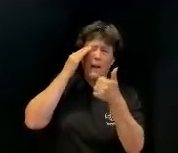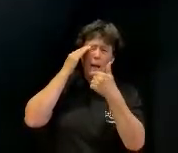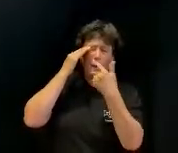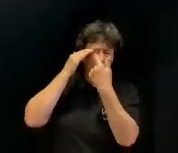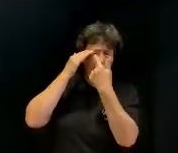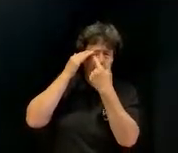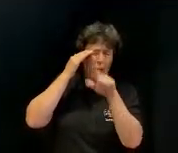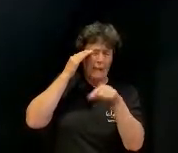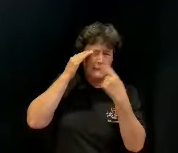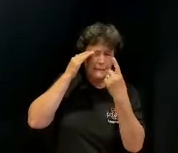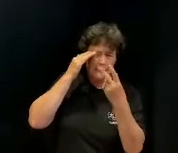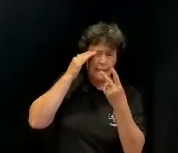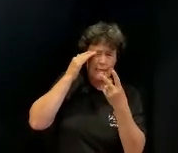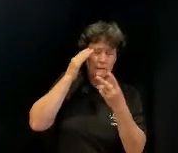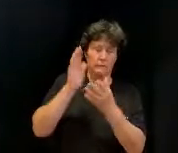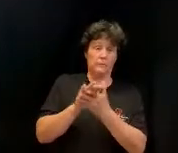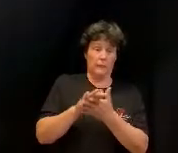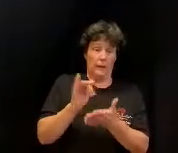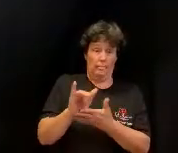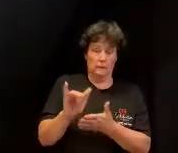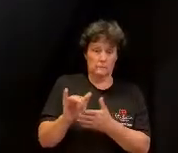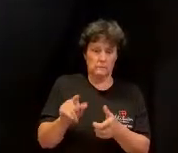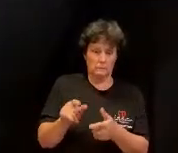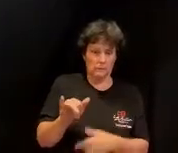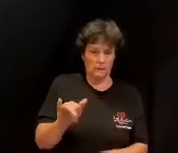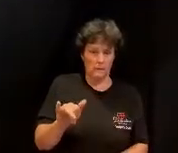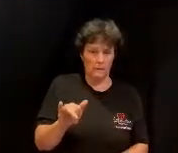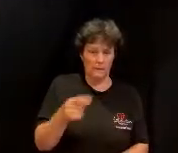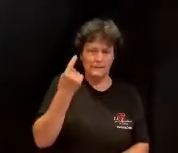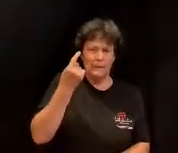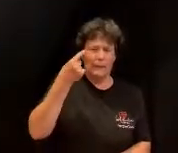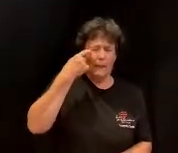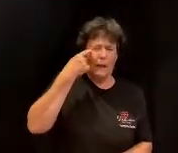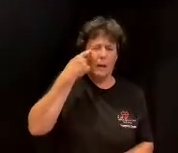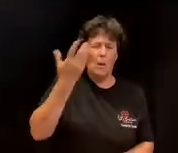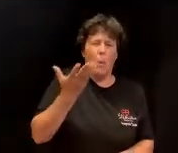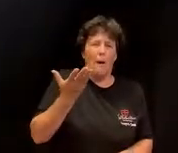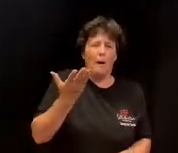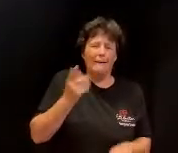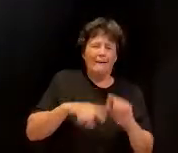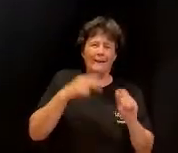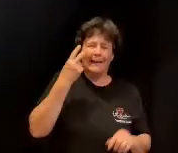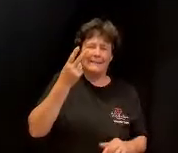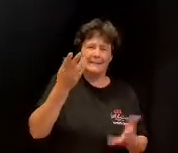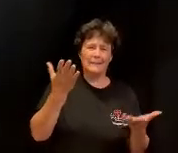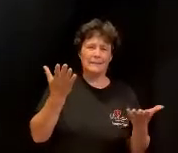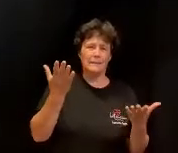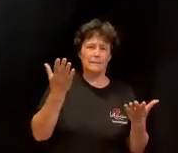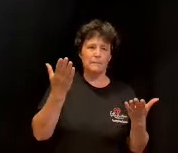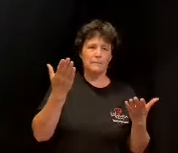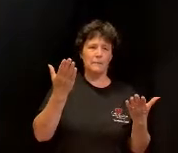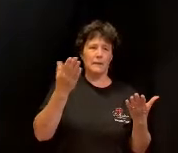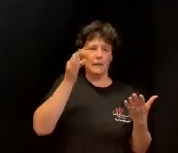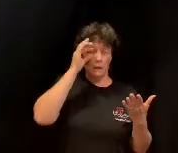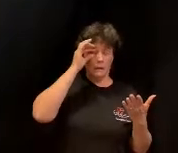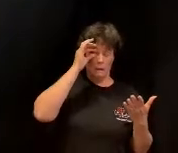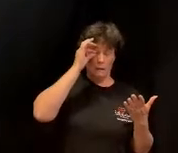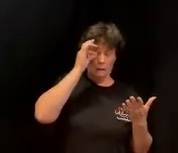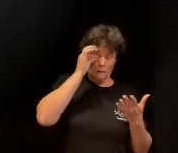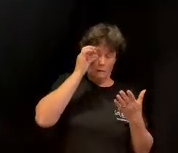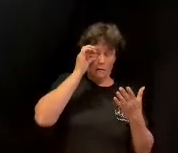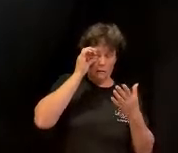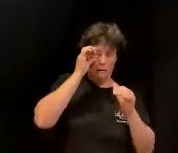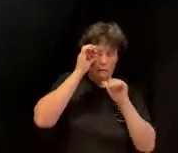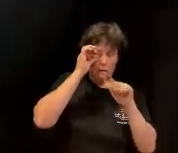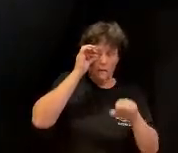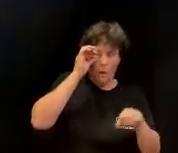me. Right? Is there something in there? Truth? I mean, you're pulling your eyelid down. That ain't working.